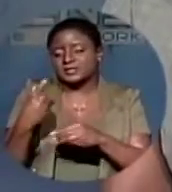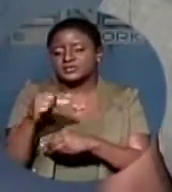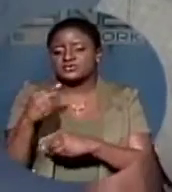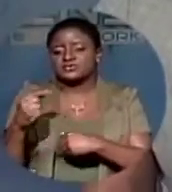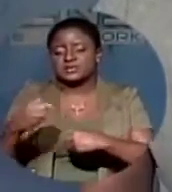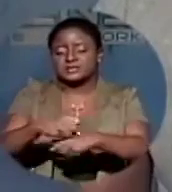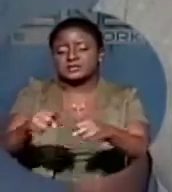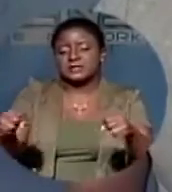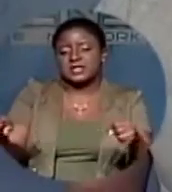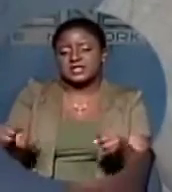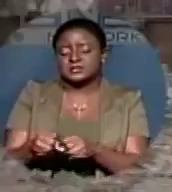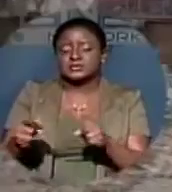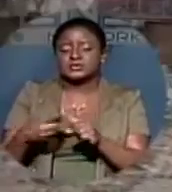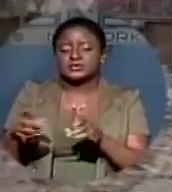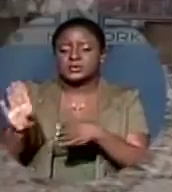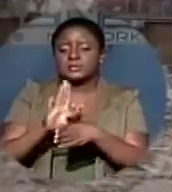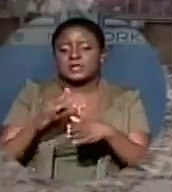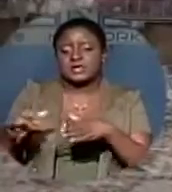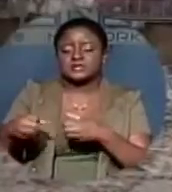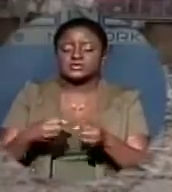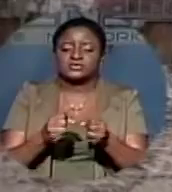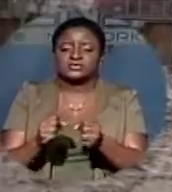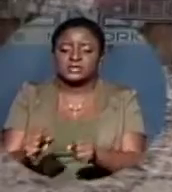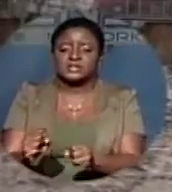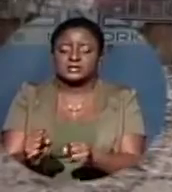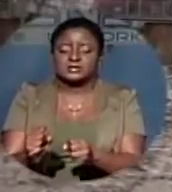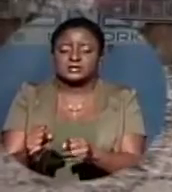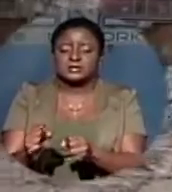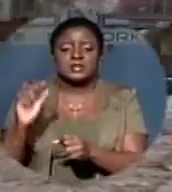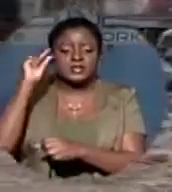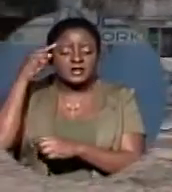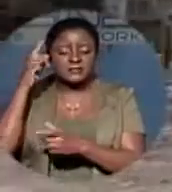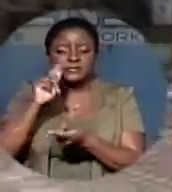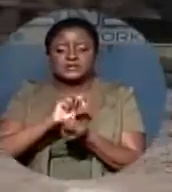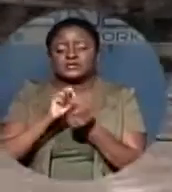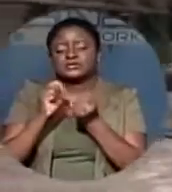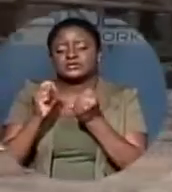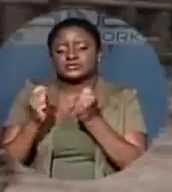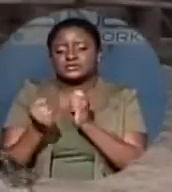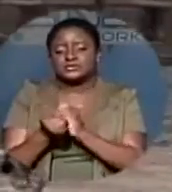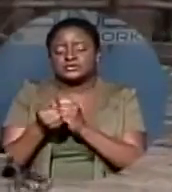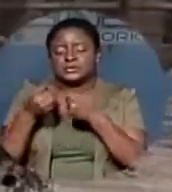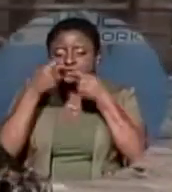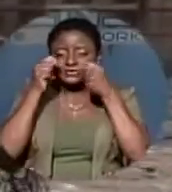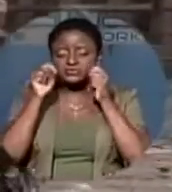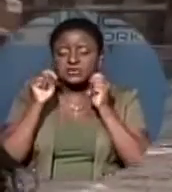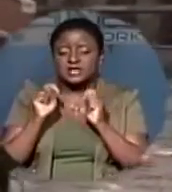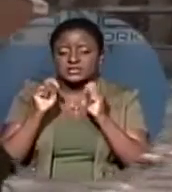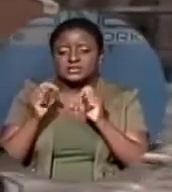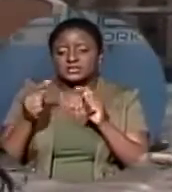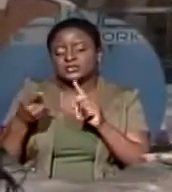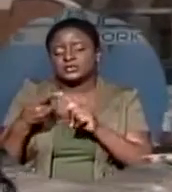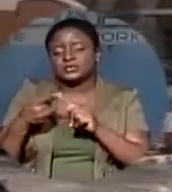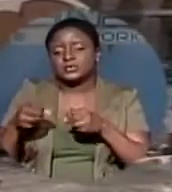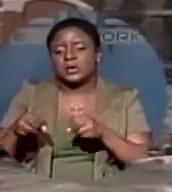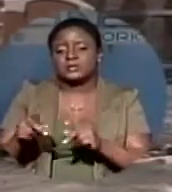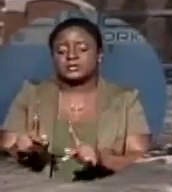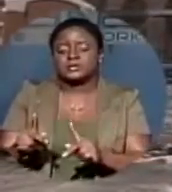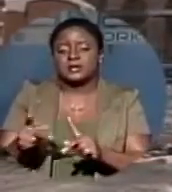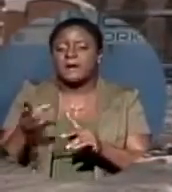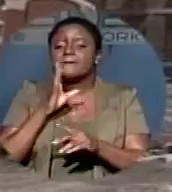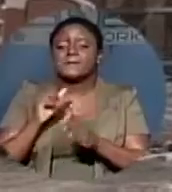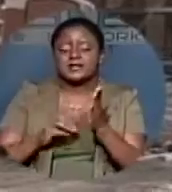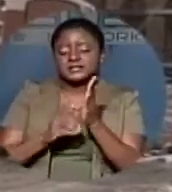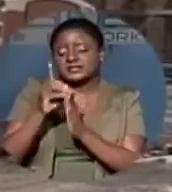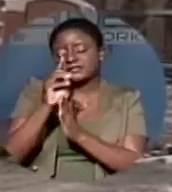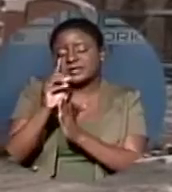Street. The government is turning tragedy into opportunity as work is well on the way to develop the western portion of Bay Street into an amenity